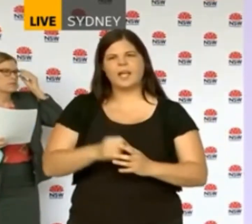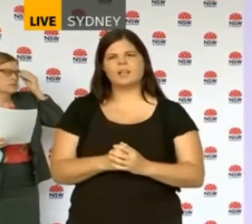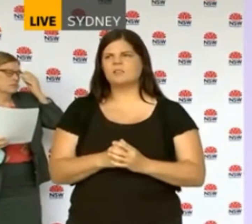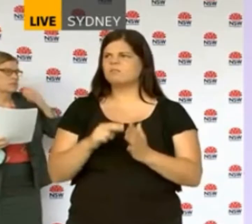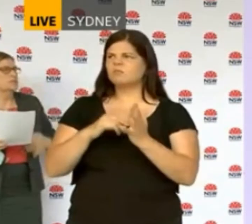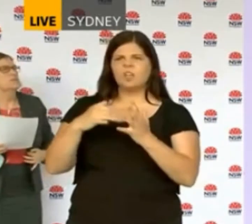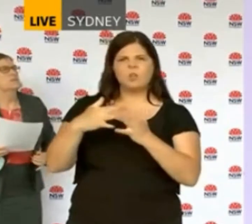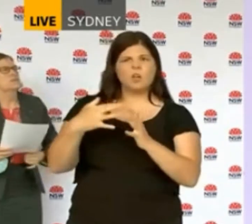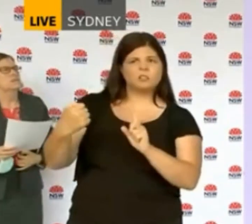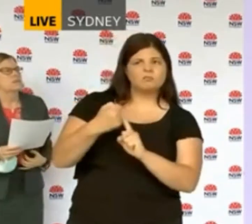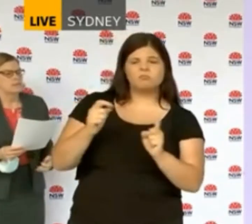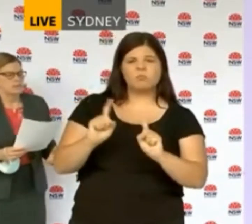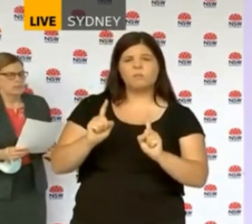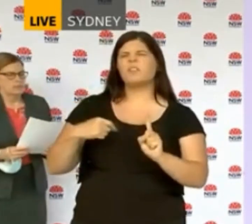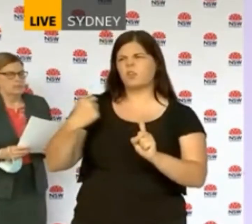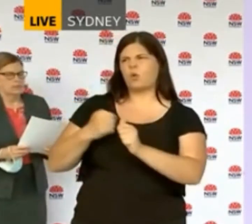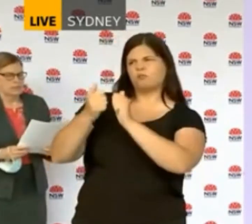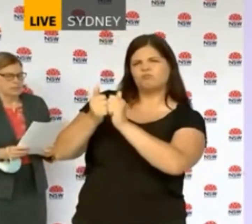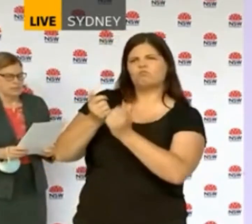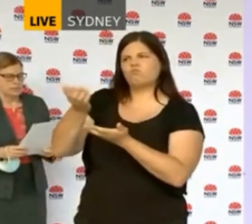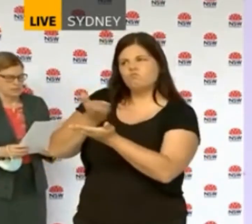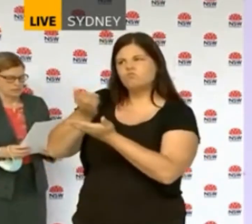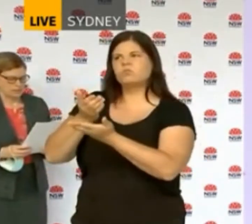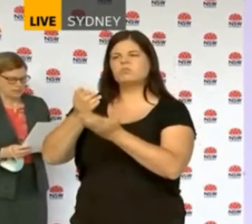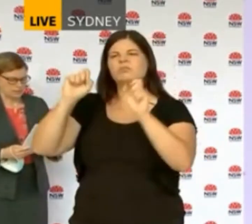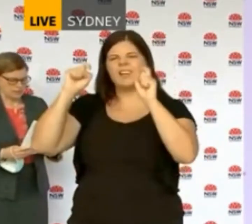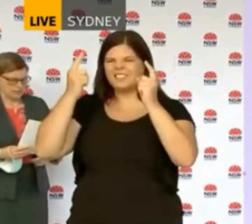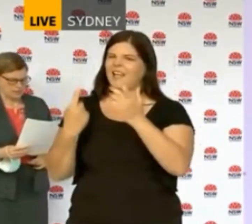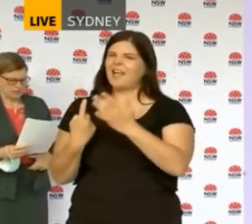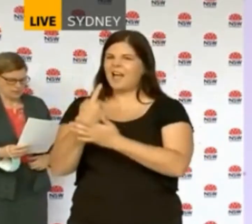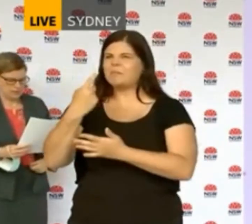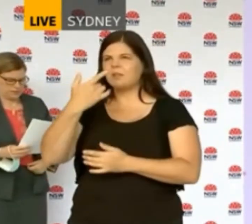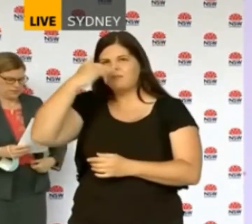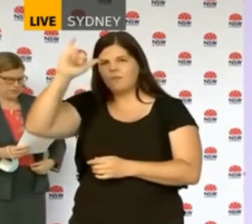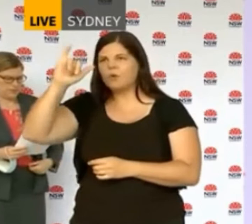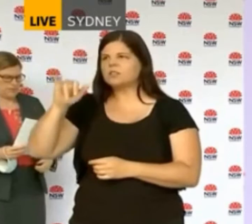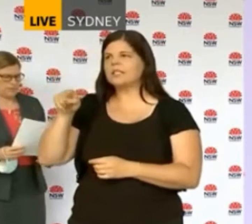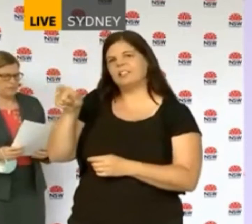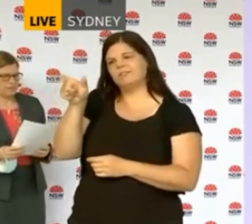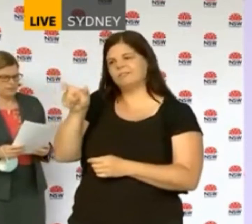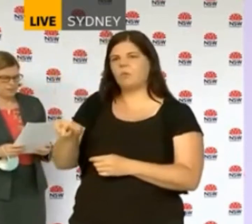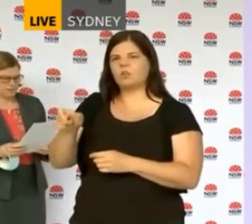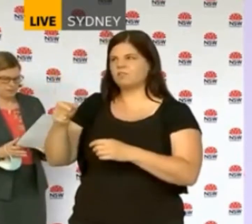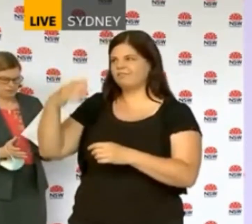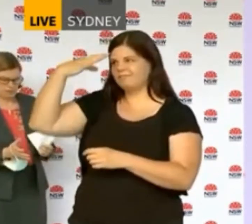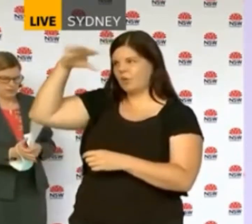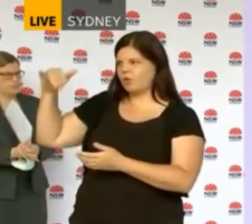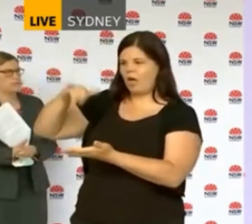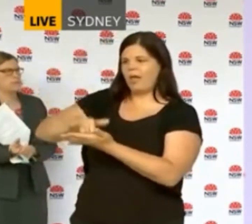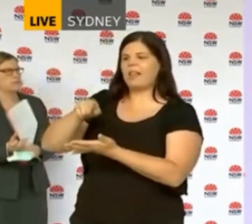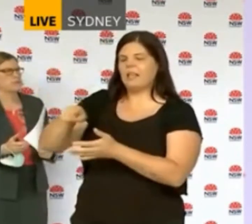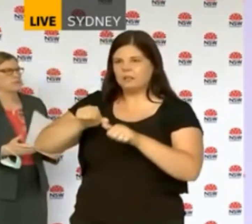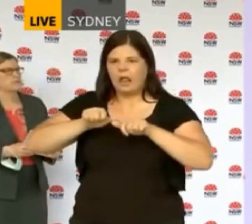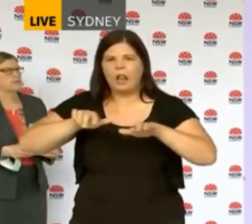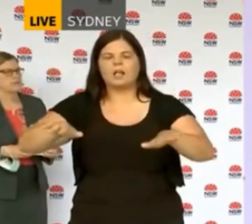working with our Queensland counterparts to understand exactly what has occurred with the breach in quarantine, the actual strain itself, and what we can do. Now, I'm